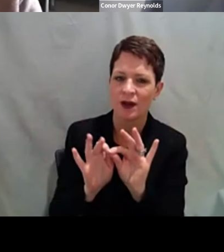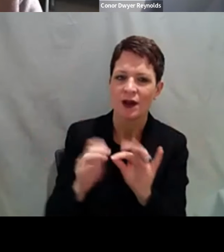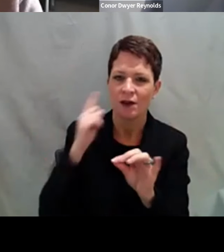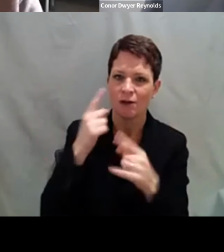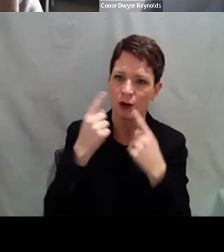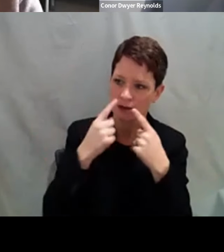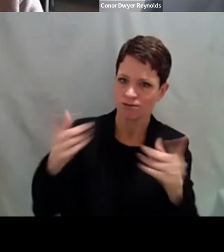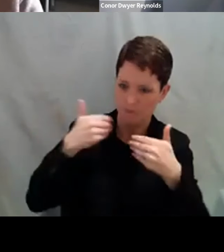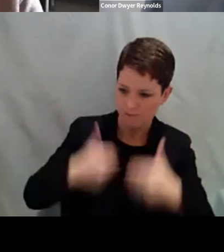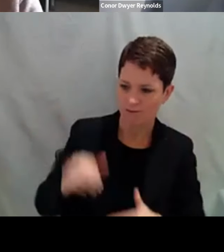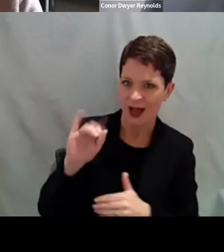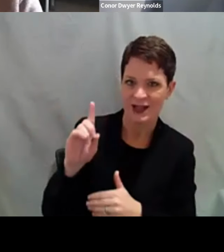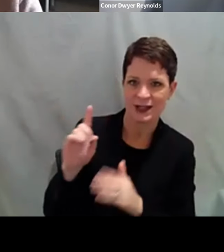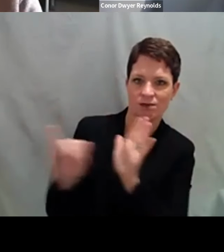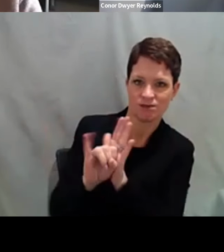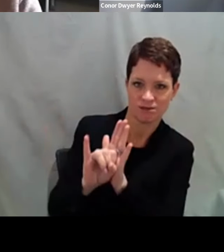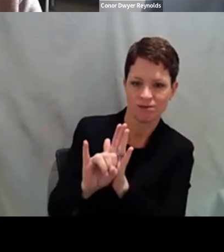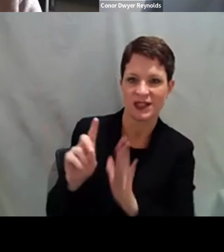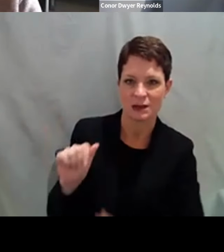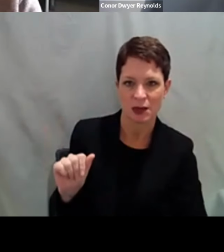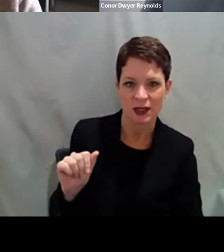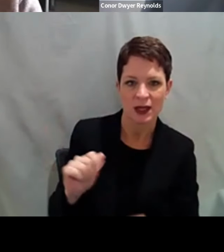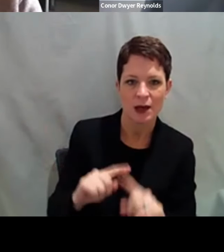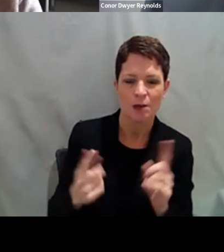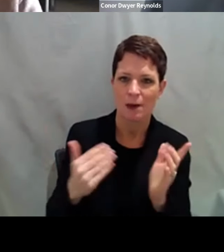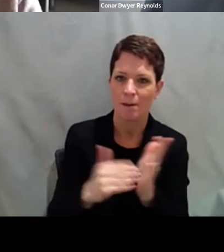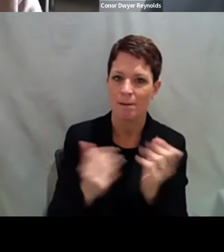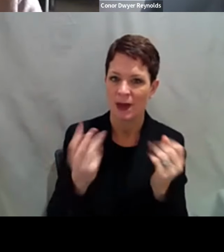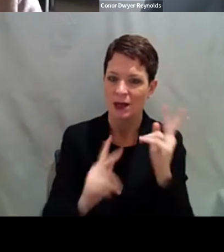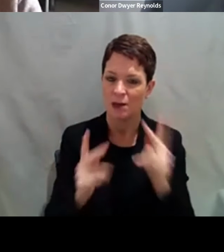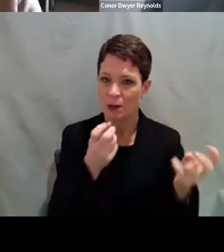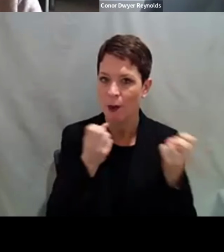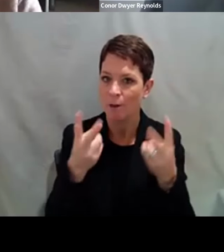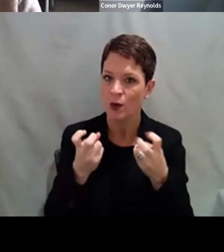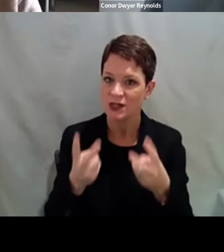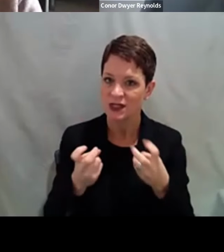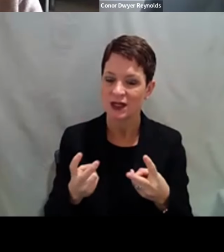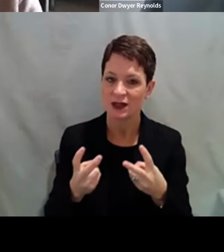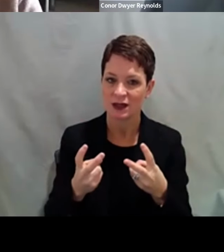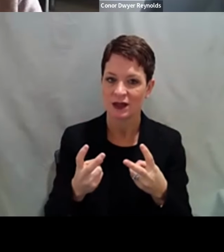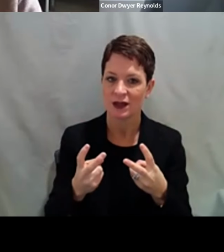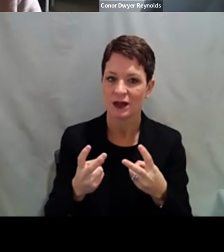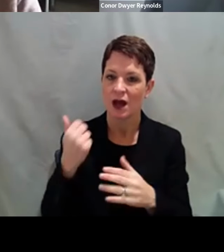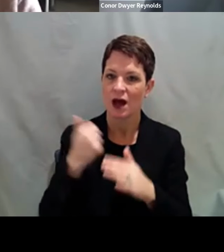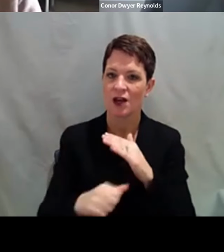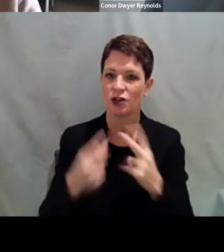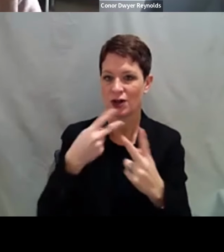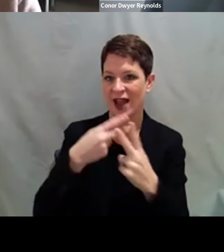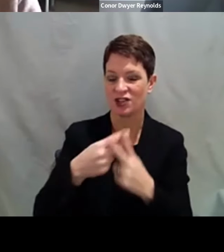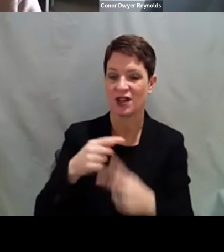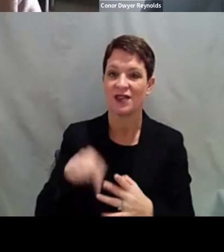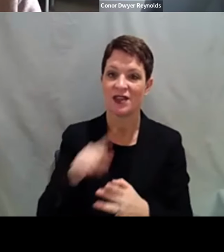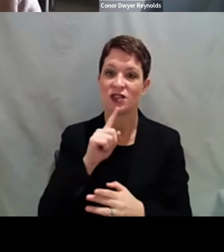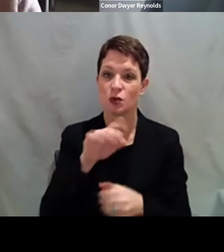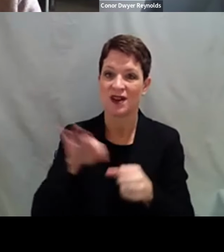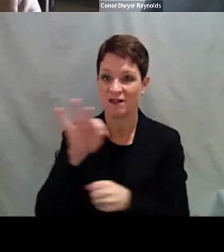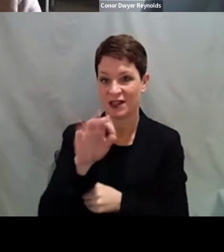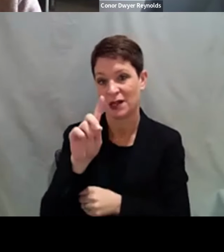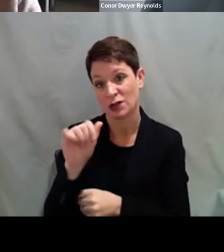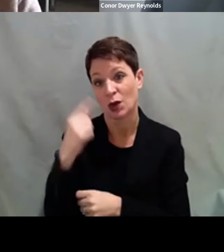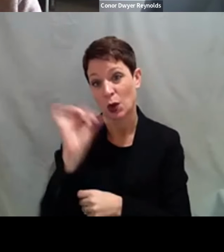types of identities of, millions of people posting under the hashtag, this is what invisibly disabled